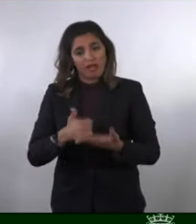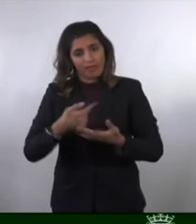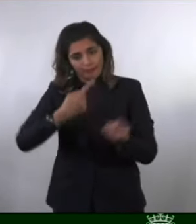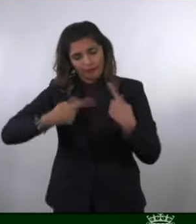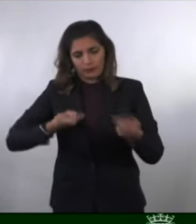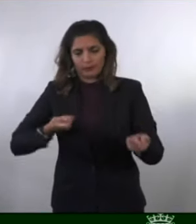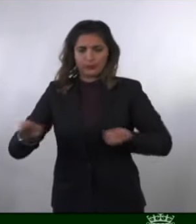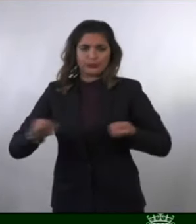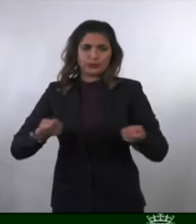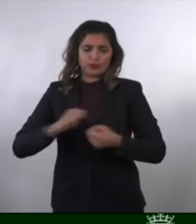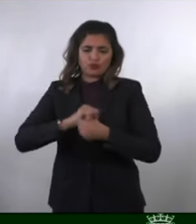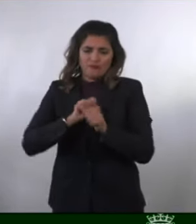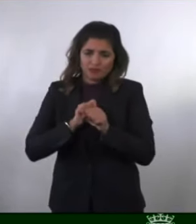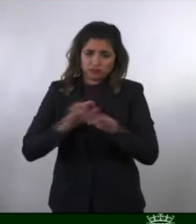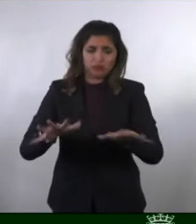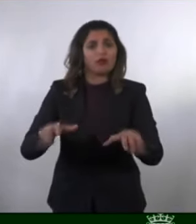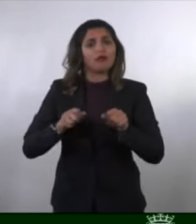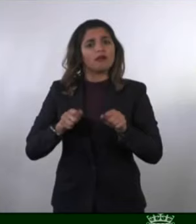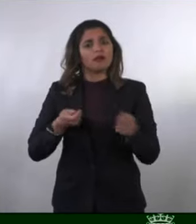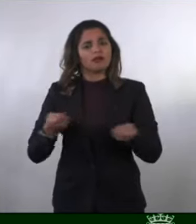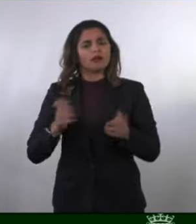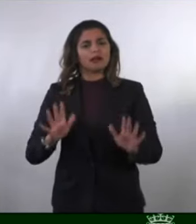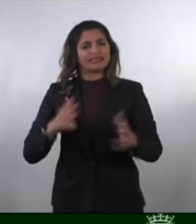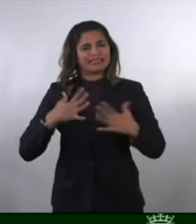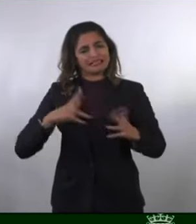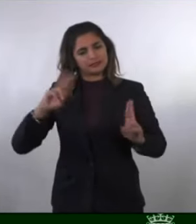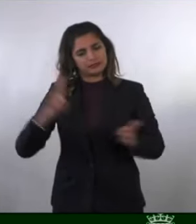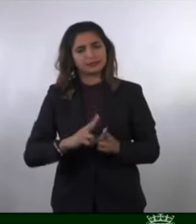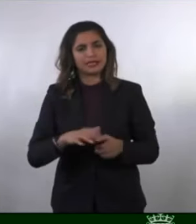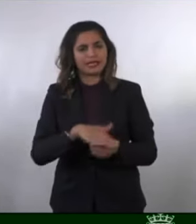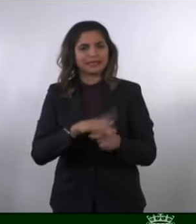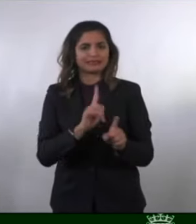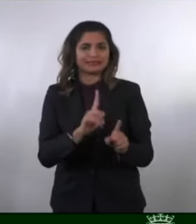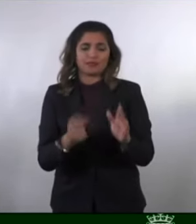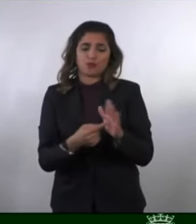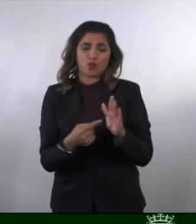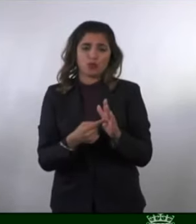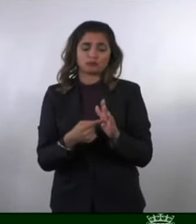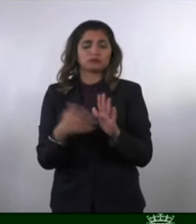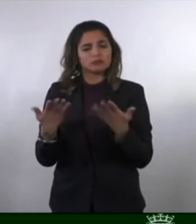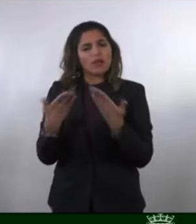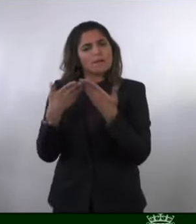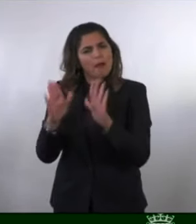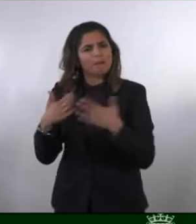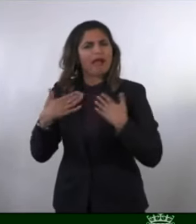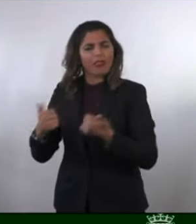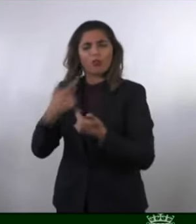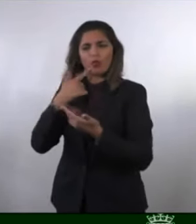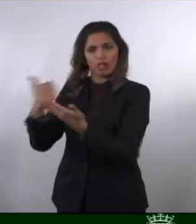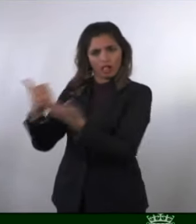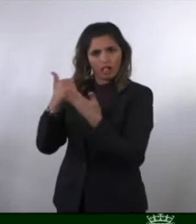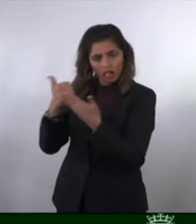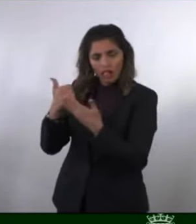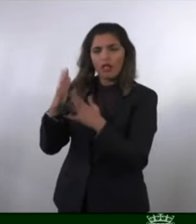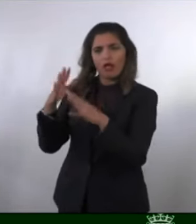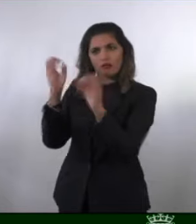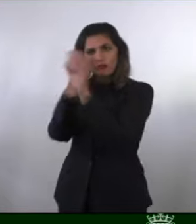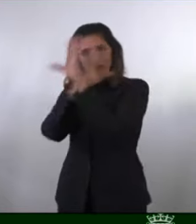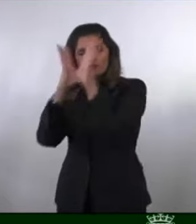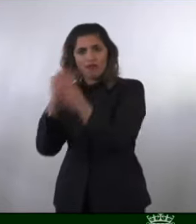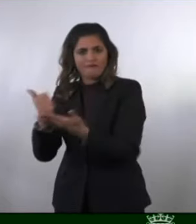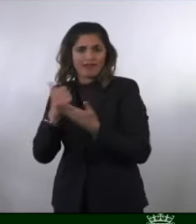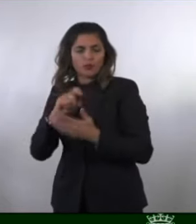protect the population. We'll take these judgments based on public health advice and